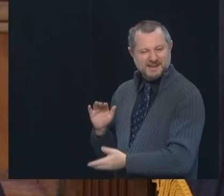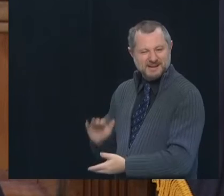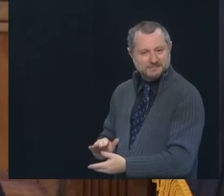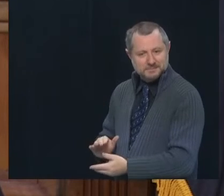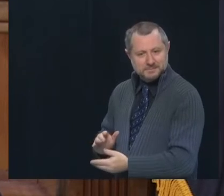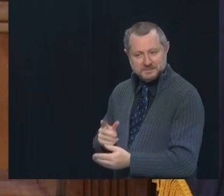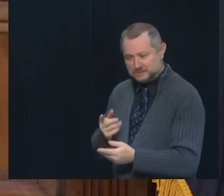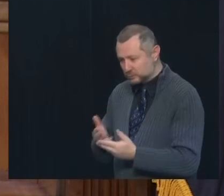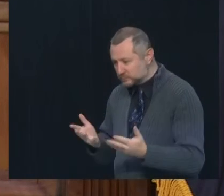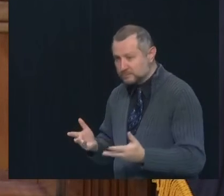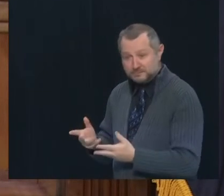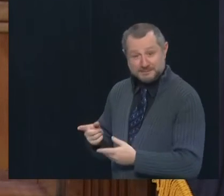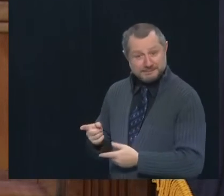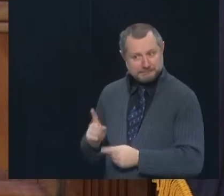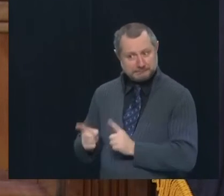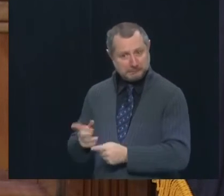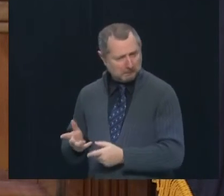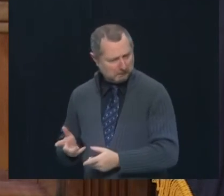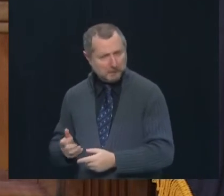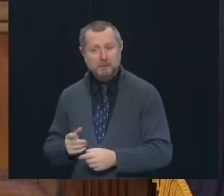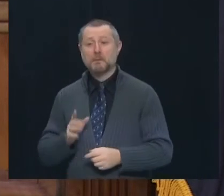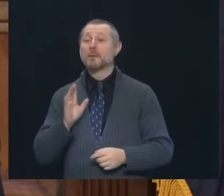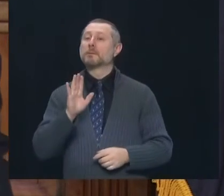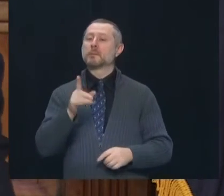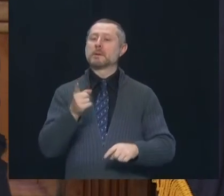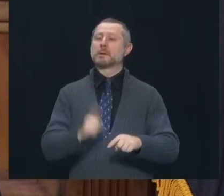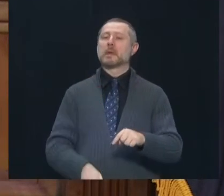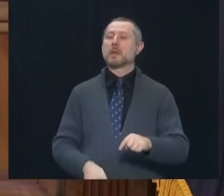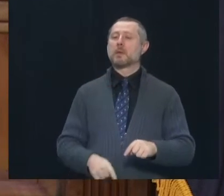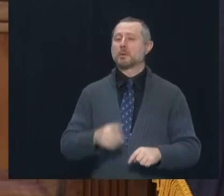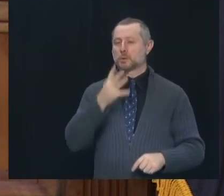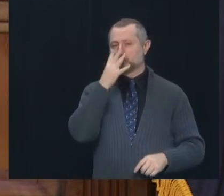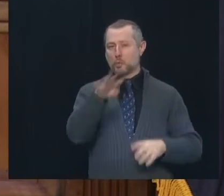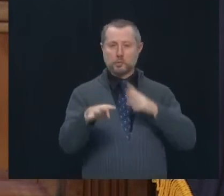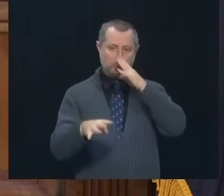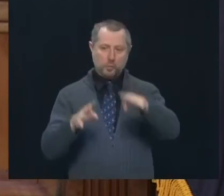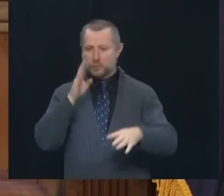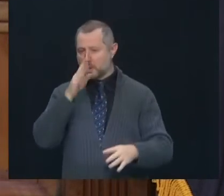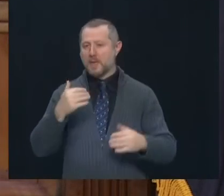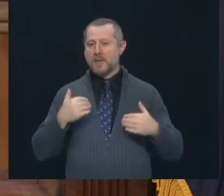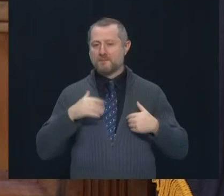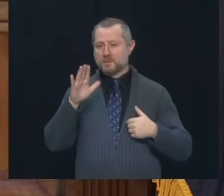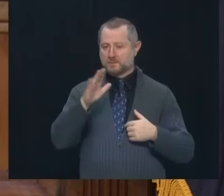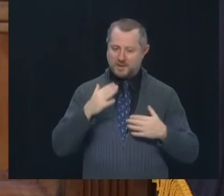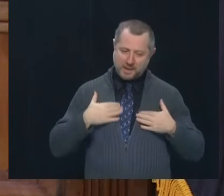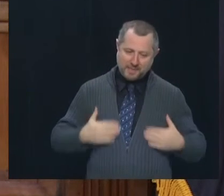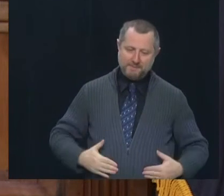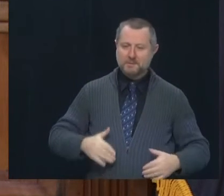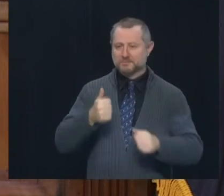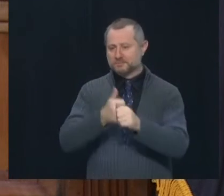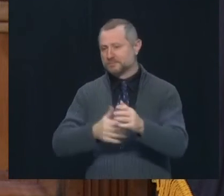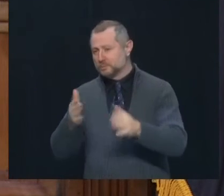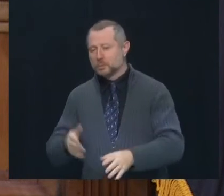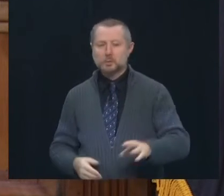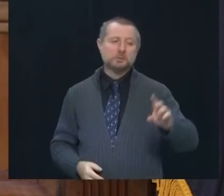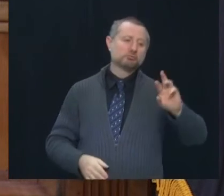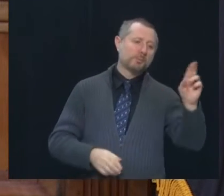I mean, you can't dismiss every health official, every Republican health official, every Democratic health